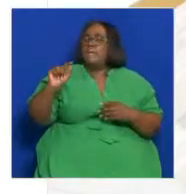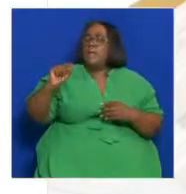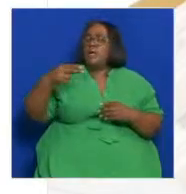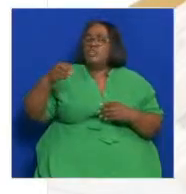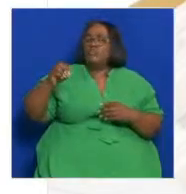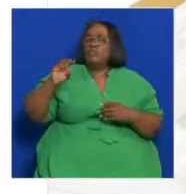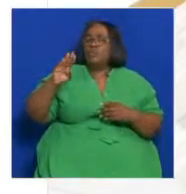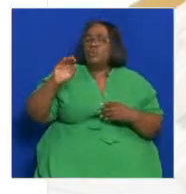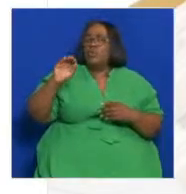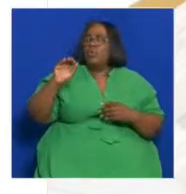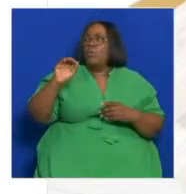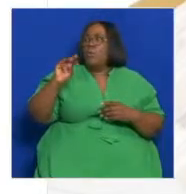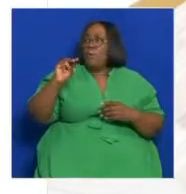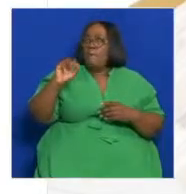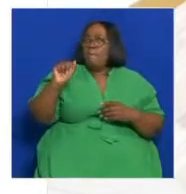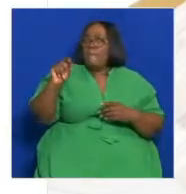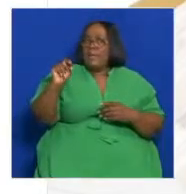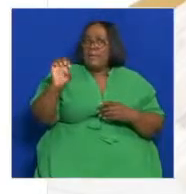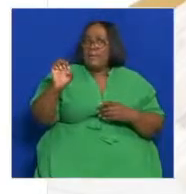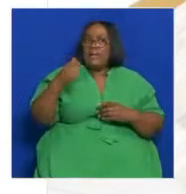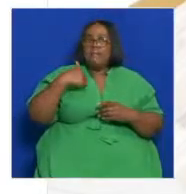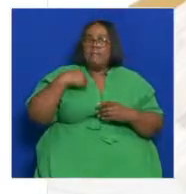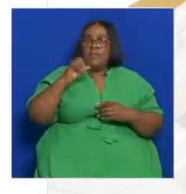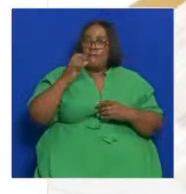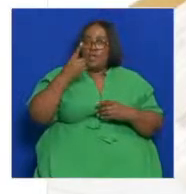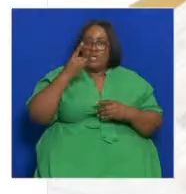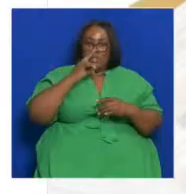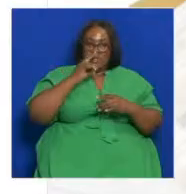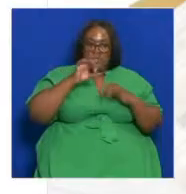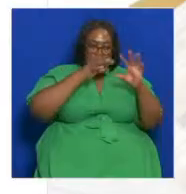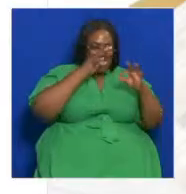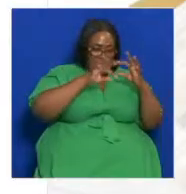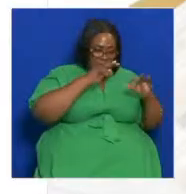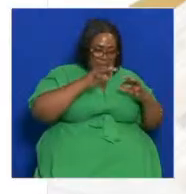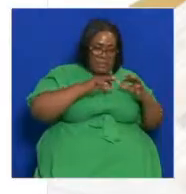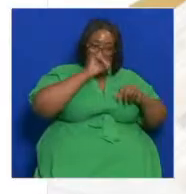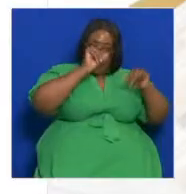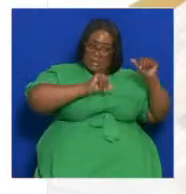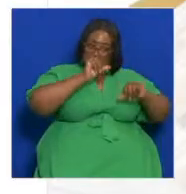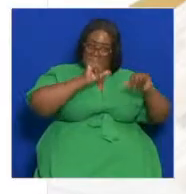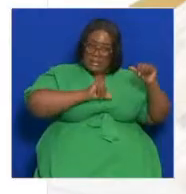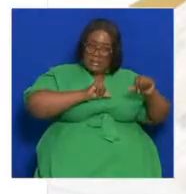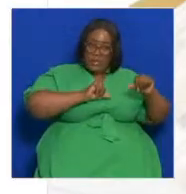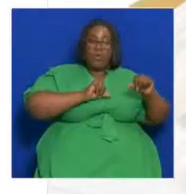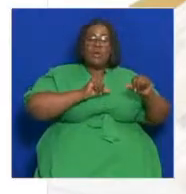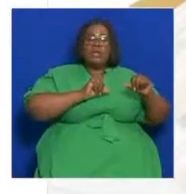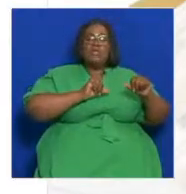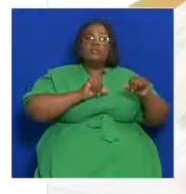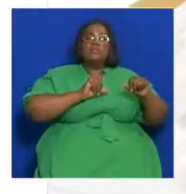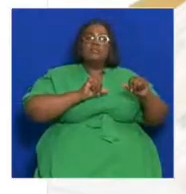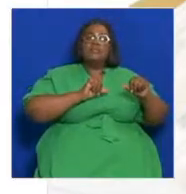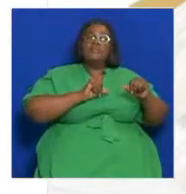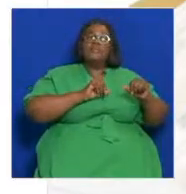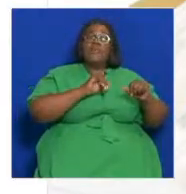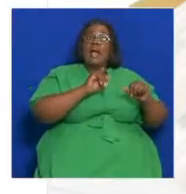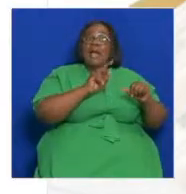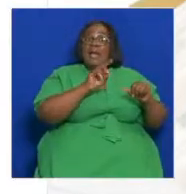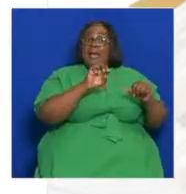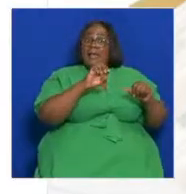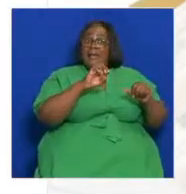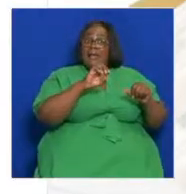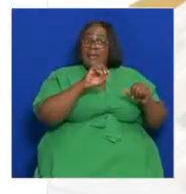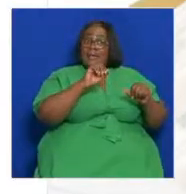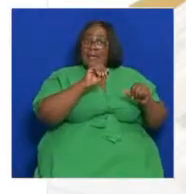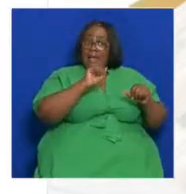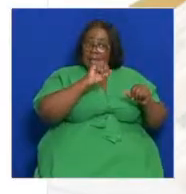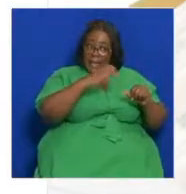falls within mandate. If it plainly does not, I respond or refer it out if